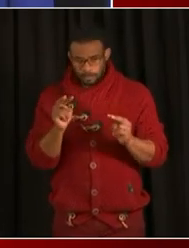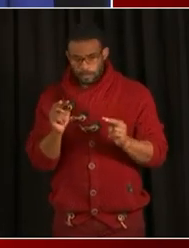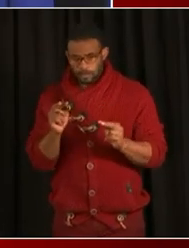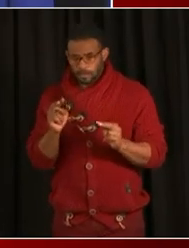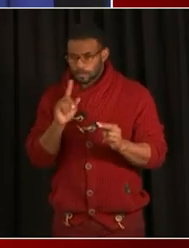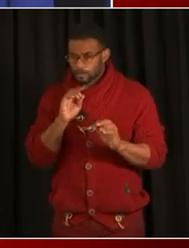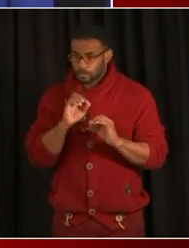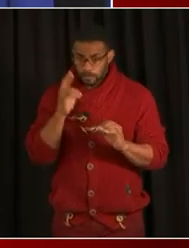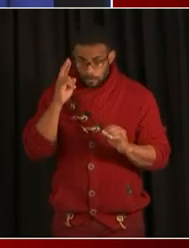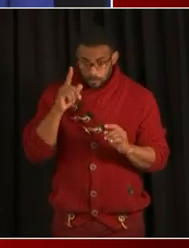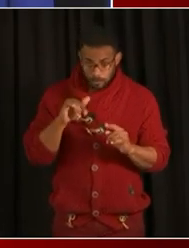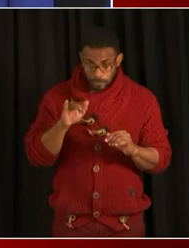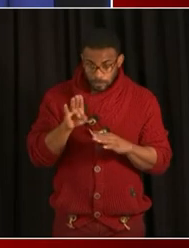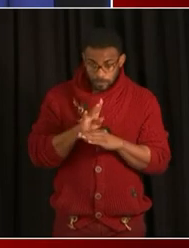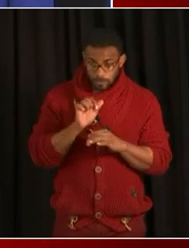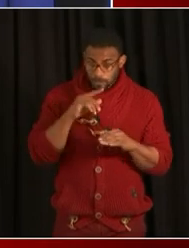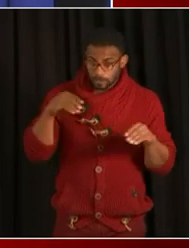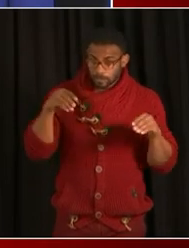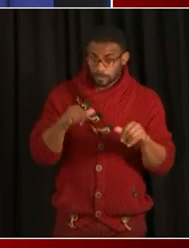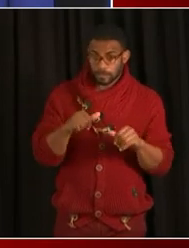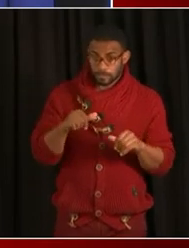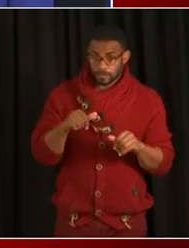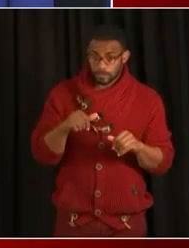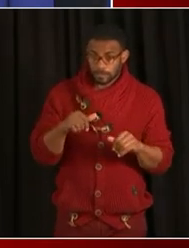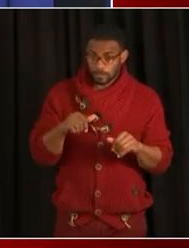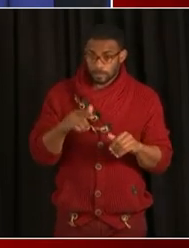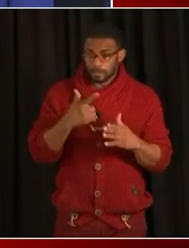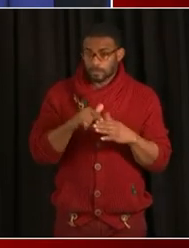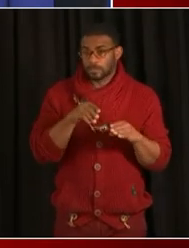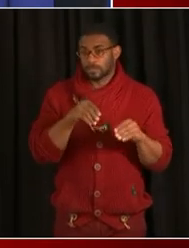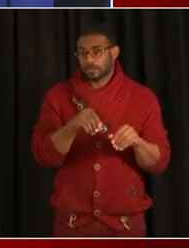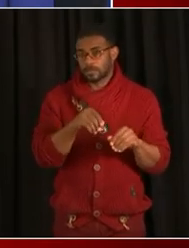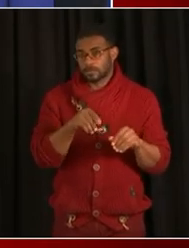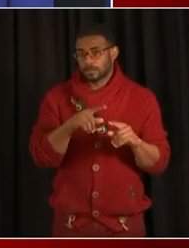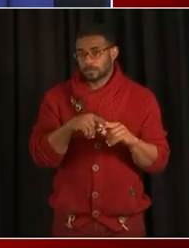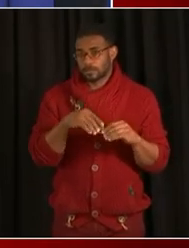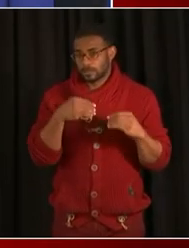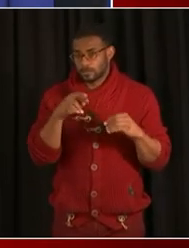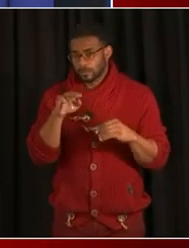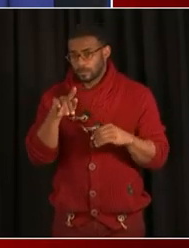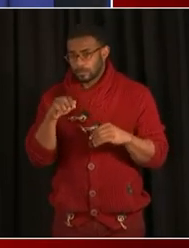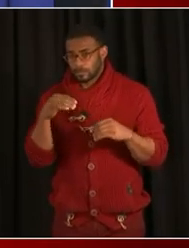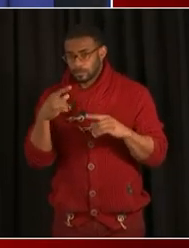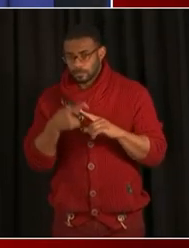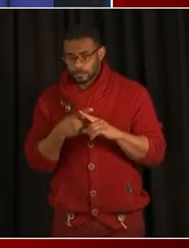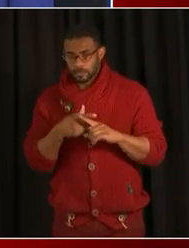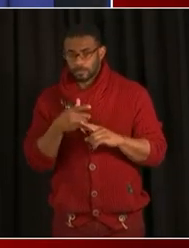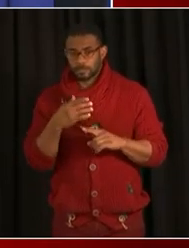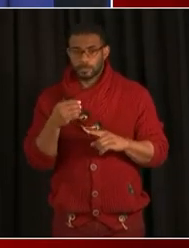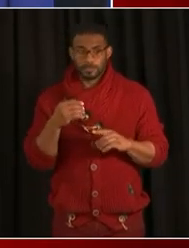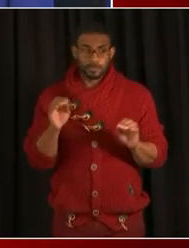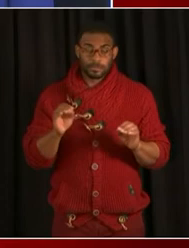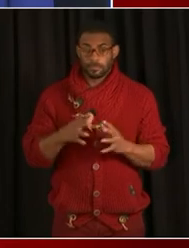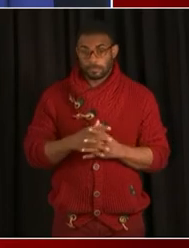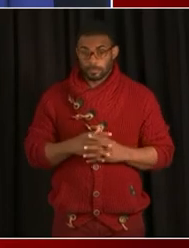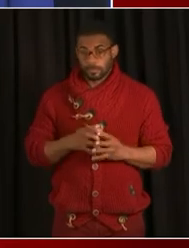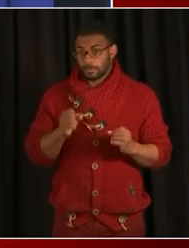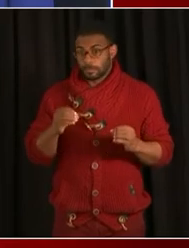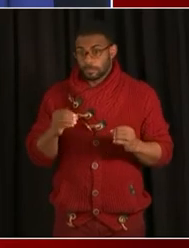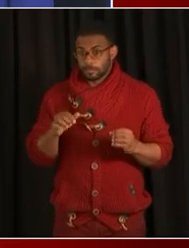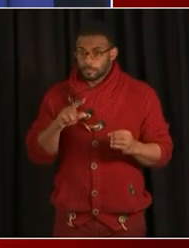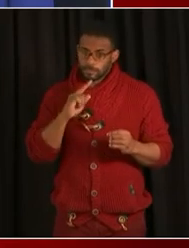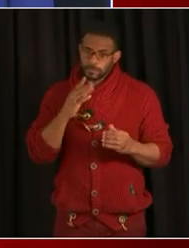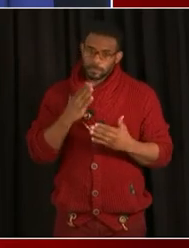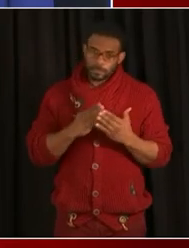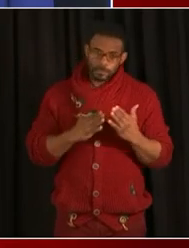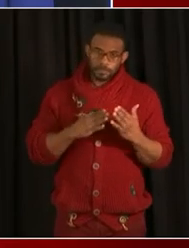at. There's no reason that a business should be paying, what they're paying in market rate rent at all. So